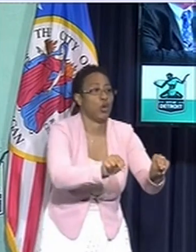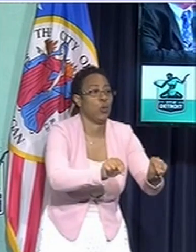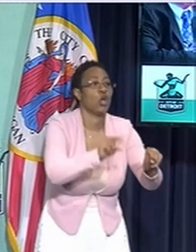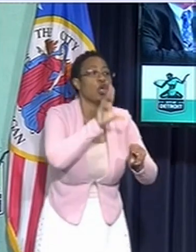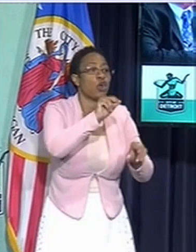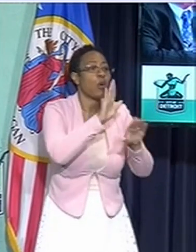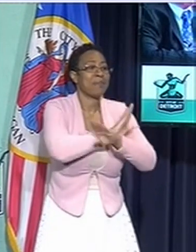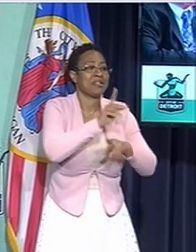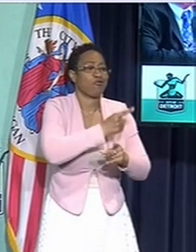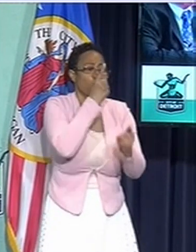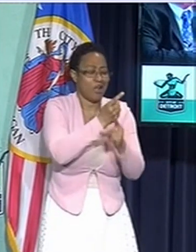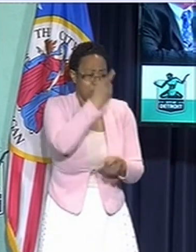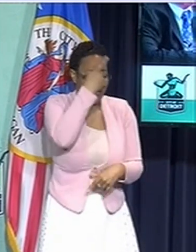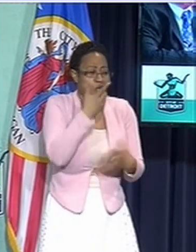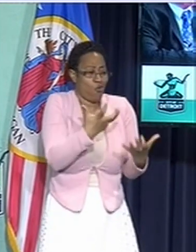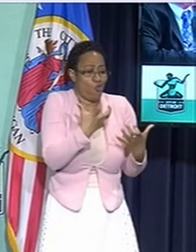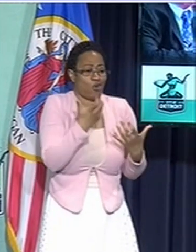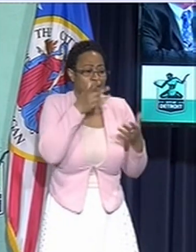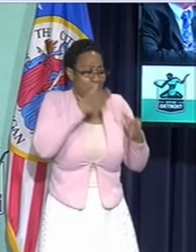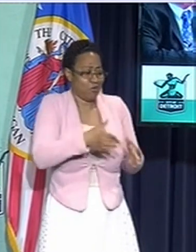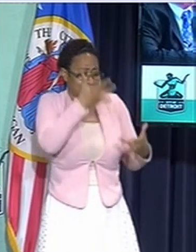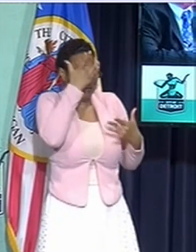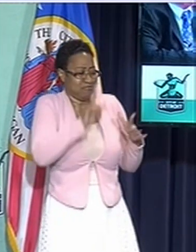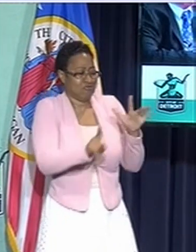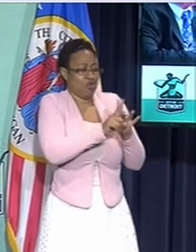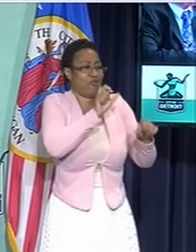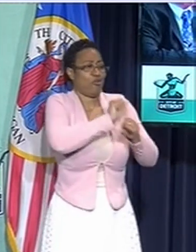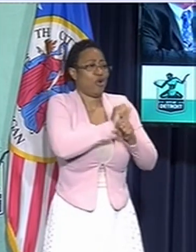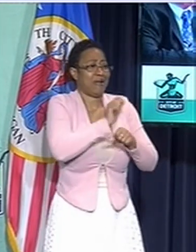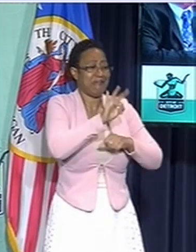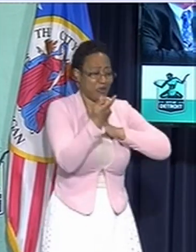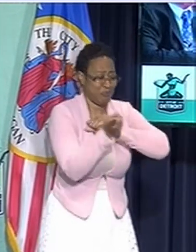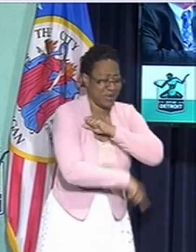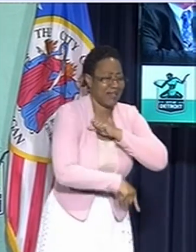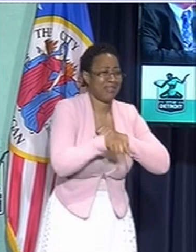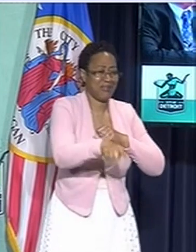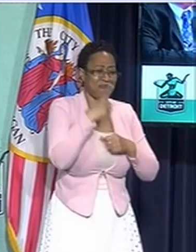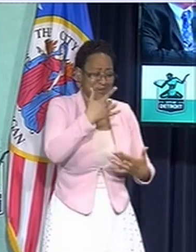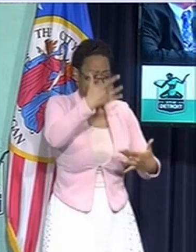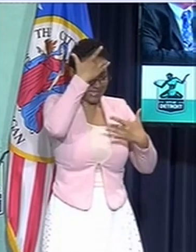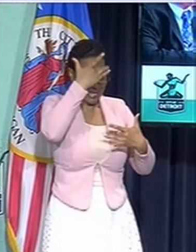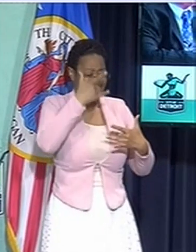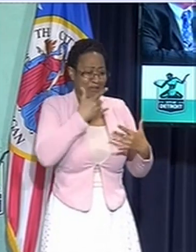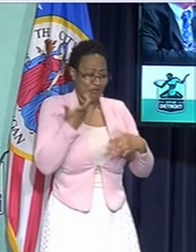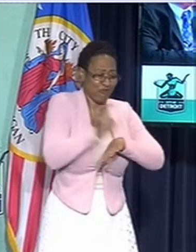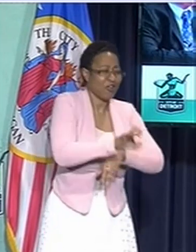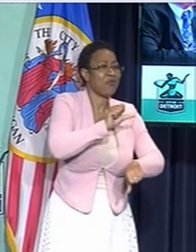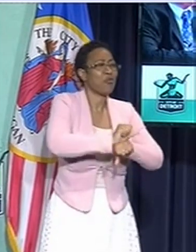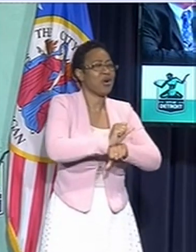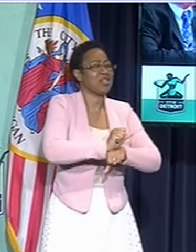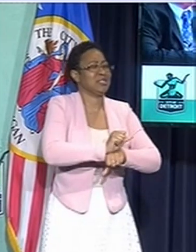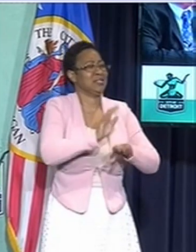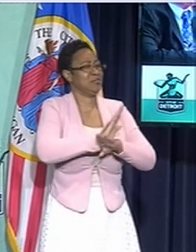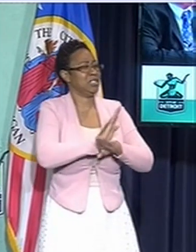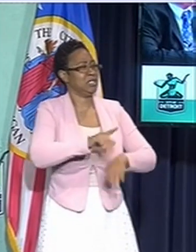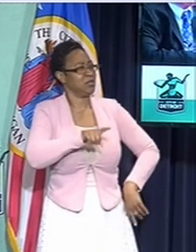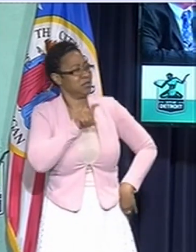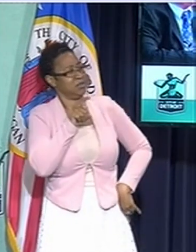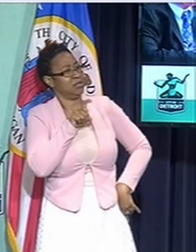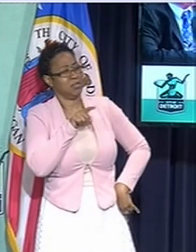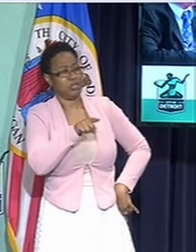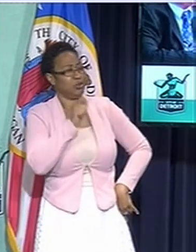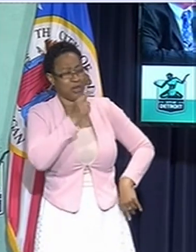mind wants somebody going to work sick. So if you penalize somebody for telling you the truth as a business, you're not